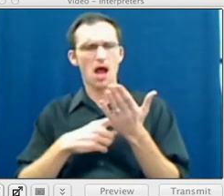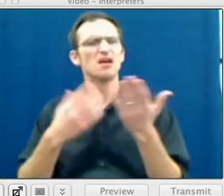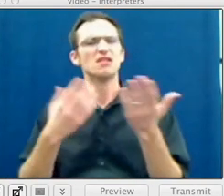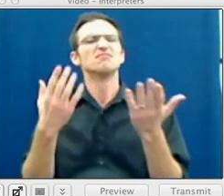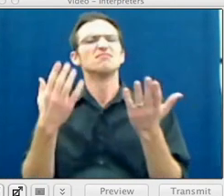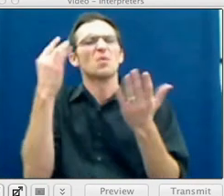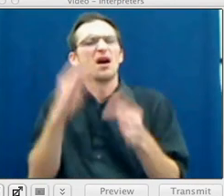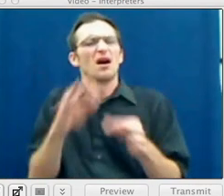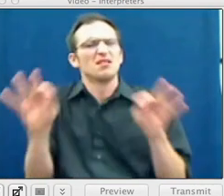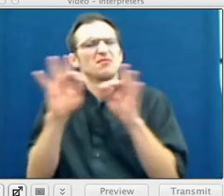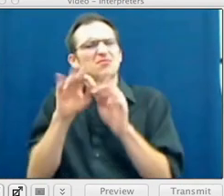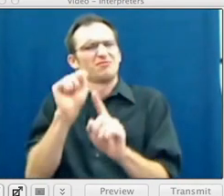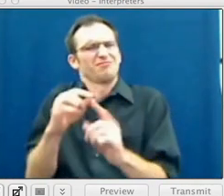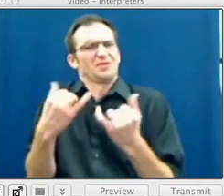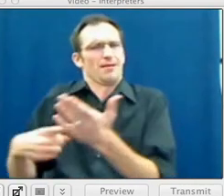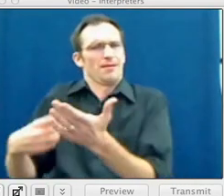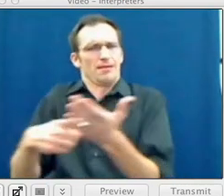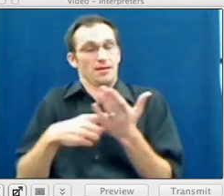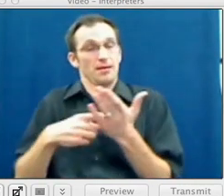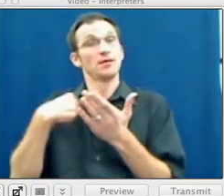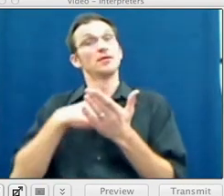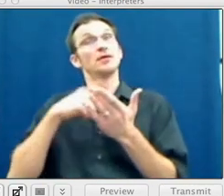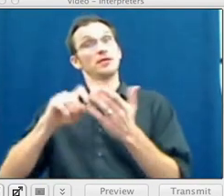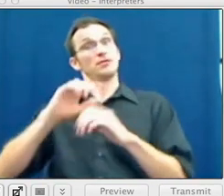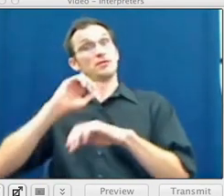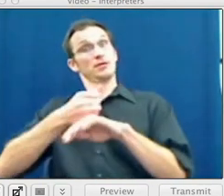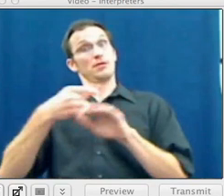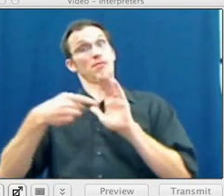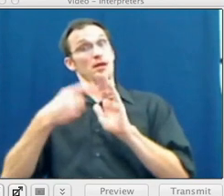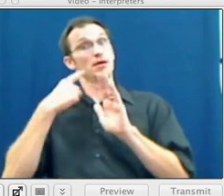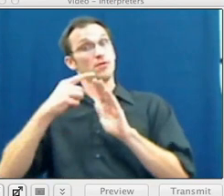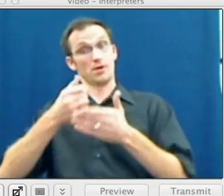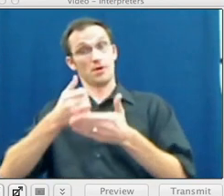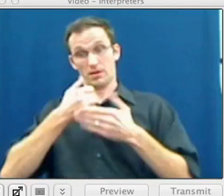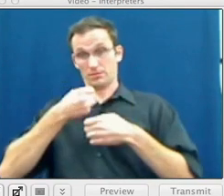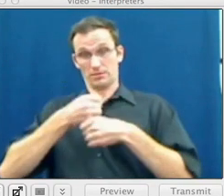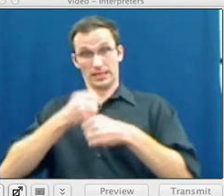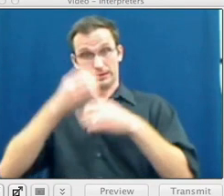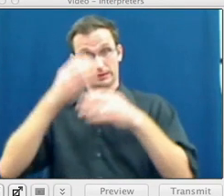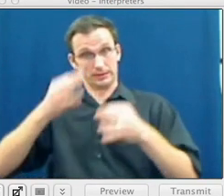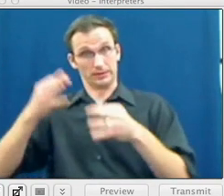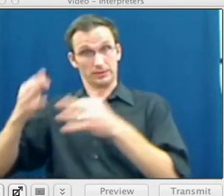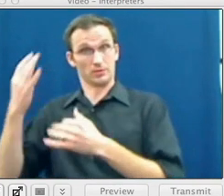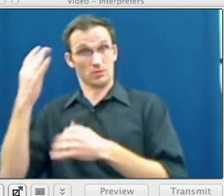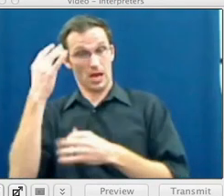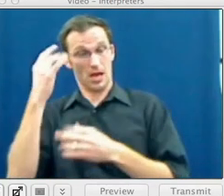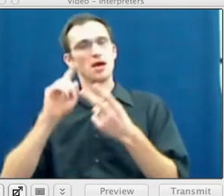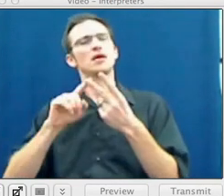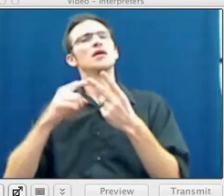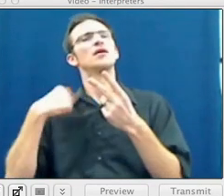need decision-making models? Or why do we need taxonomies in general?